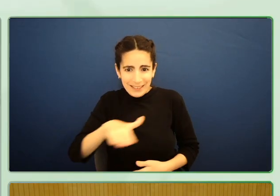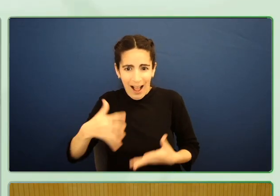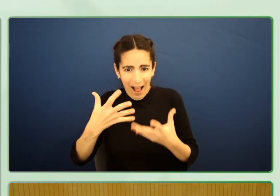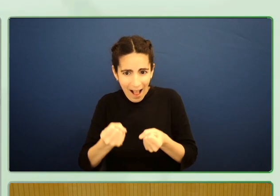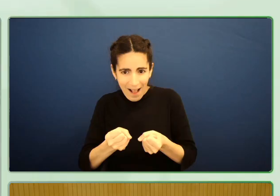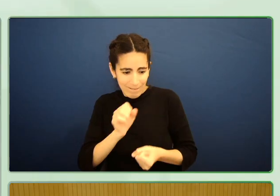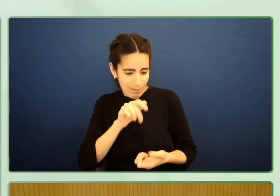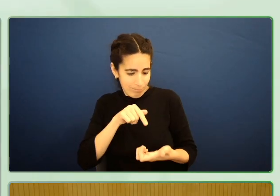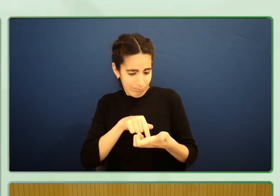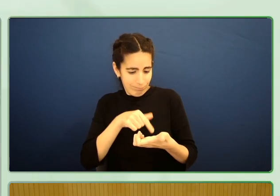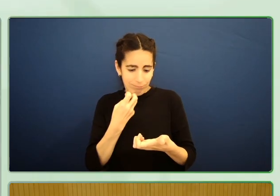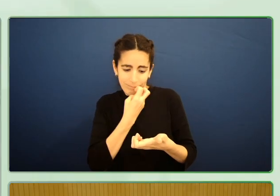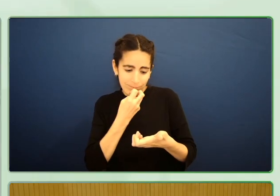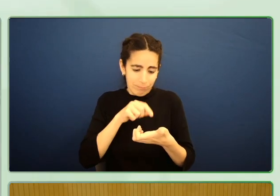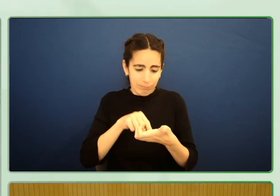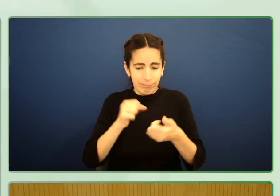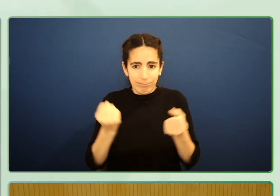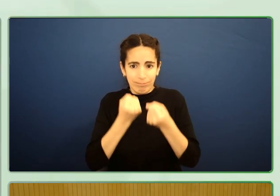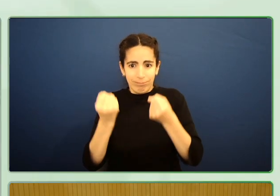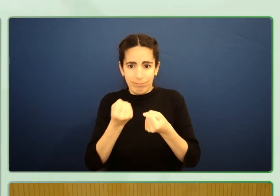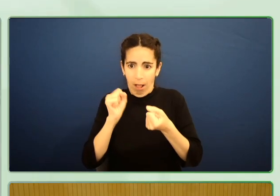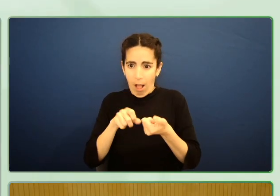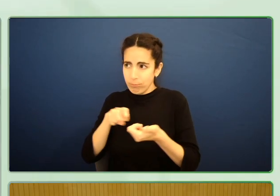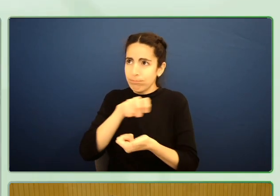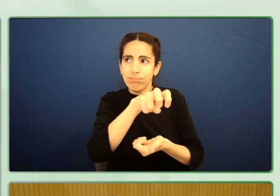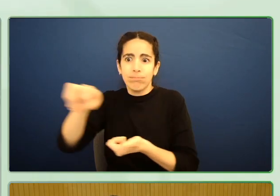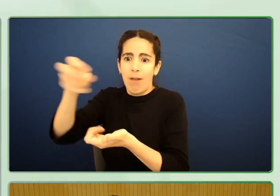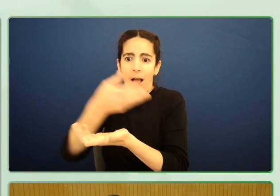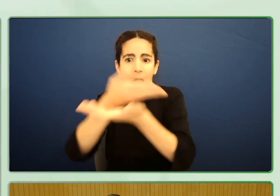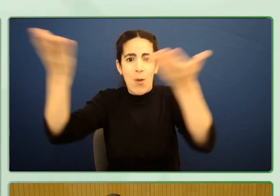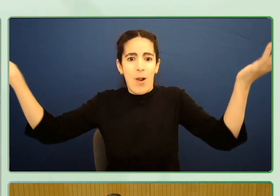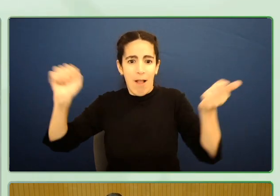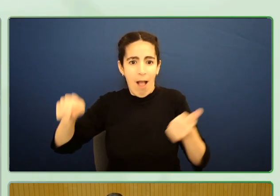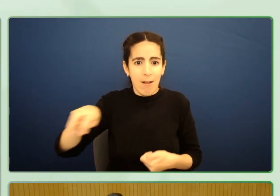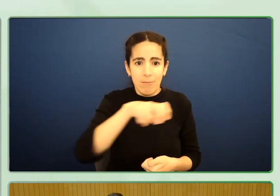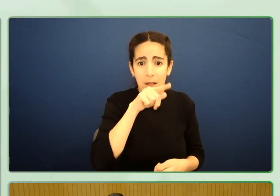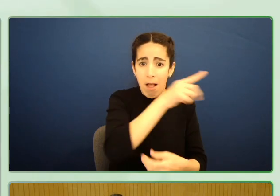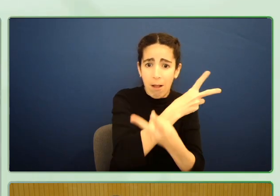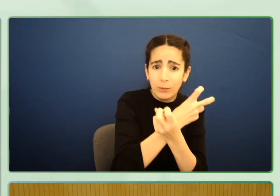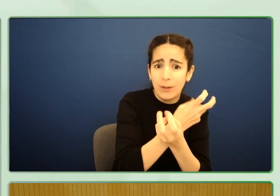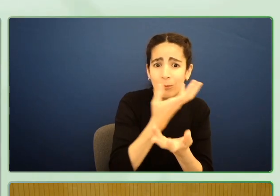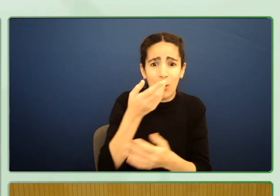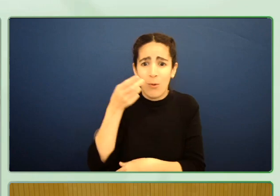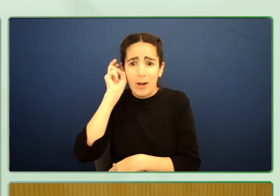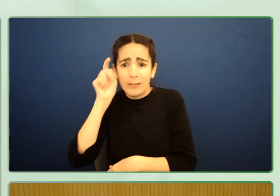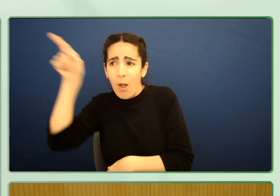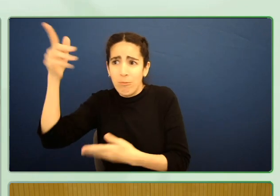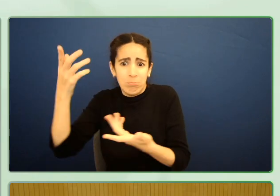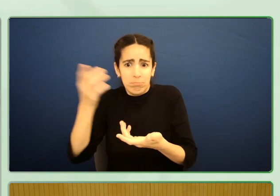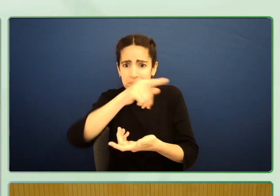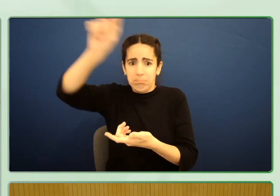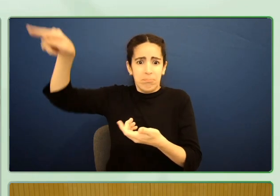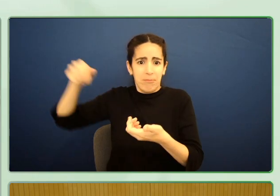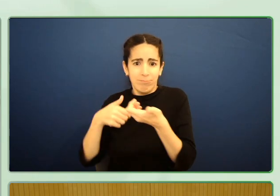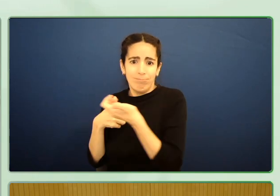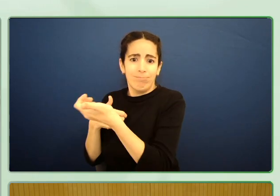as whenever it wants, you know, it is here. It can be in your pocket also, but it's too small screen. But so I think, you